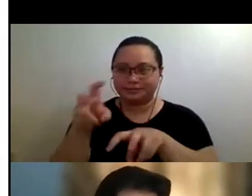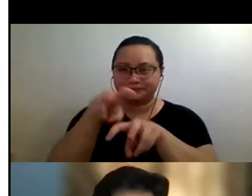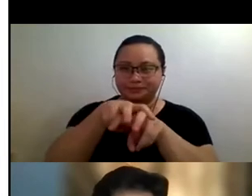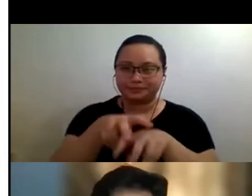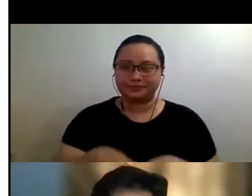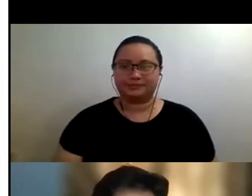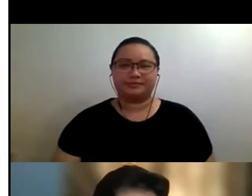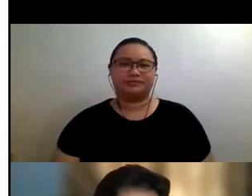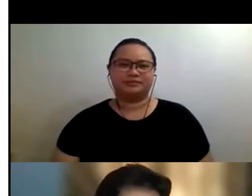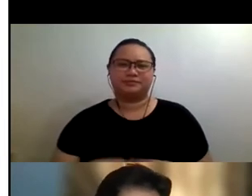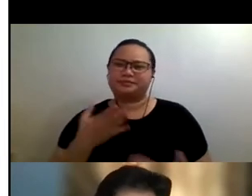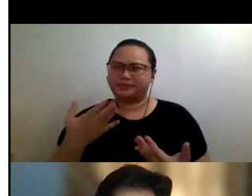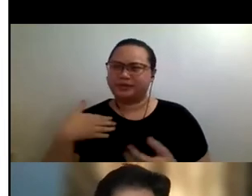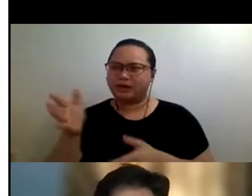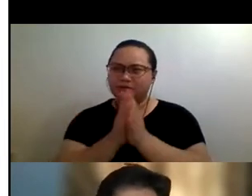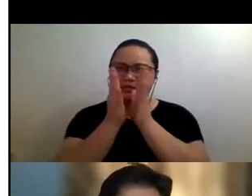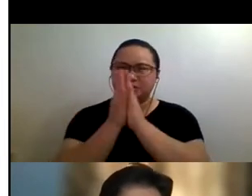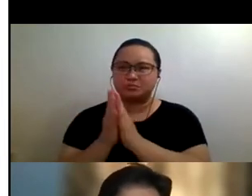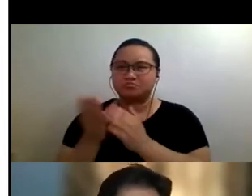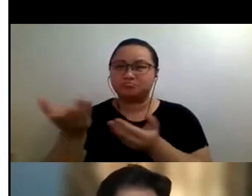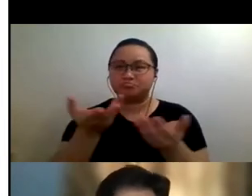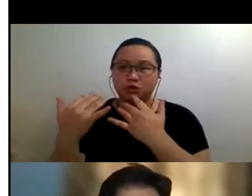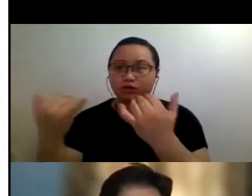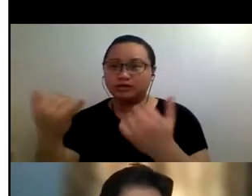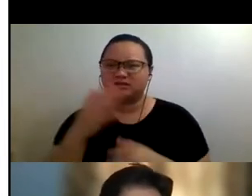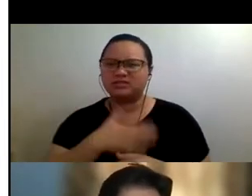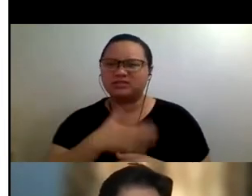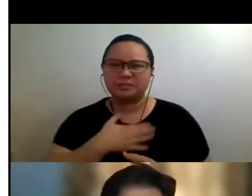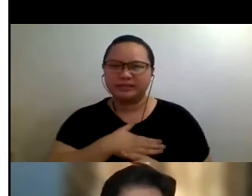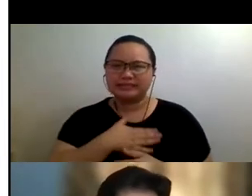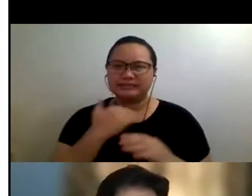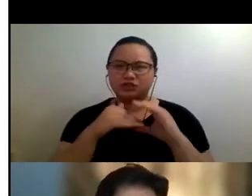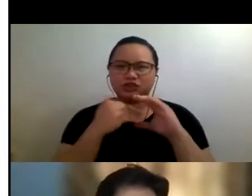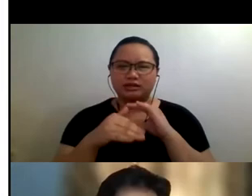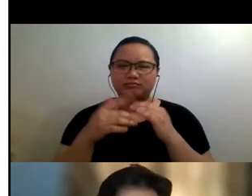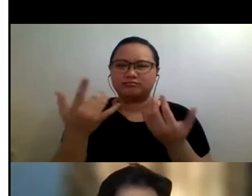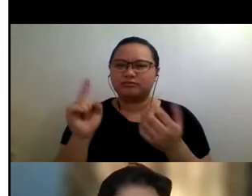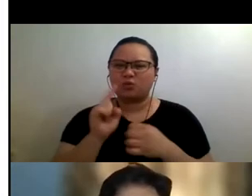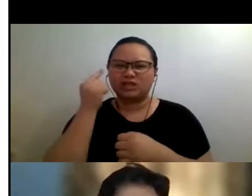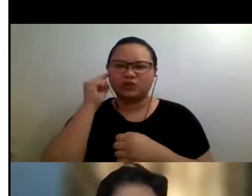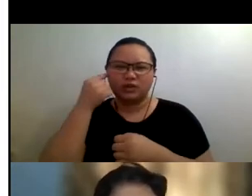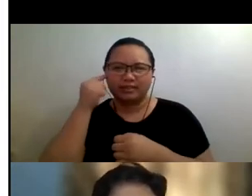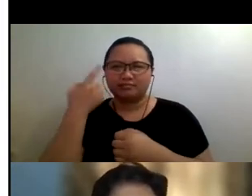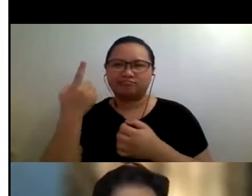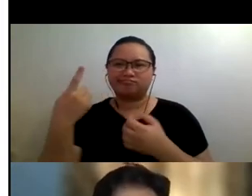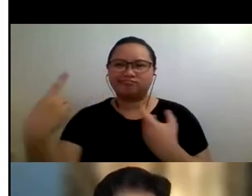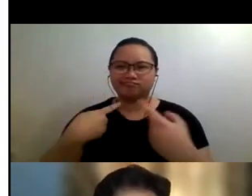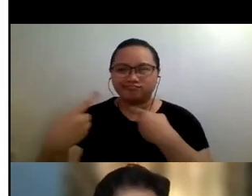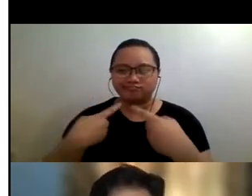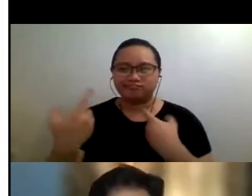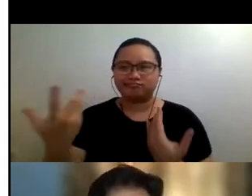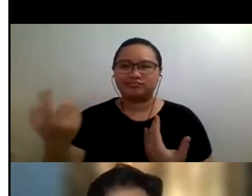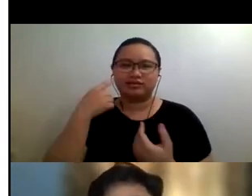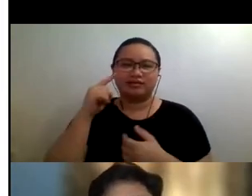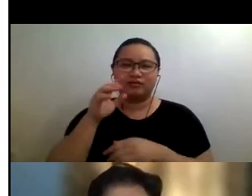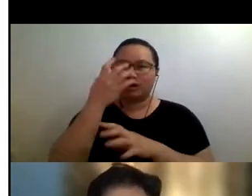maybe I can ask people to like chat in the chat box. Sa tingin, anong definition of empathy or what definition